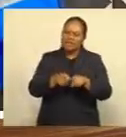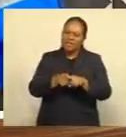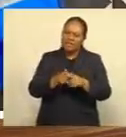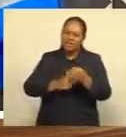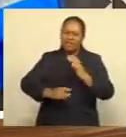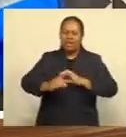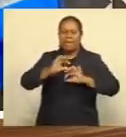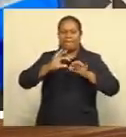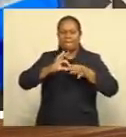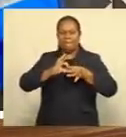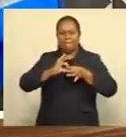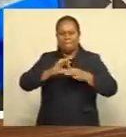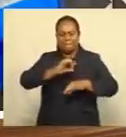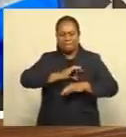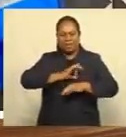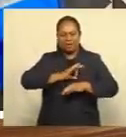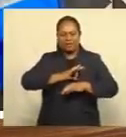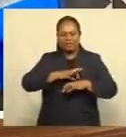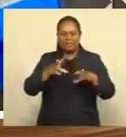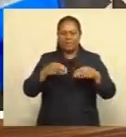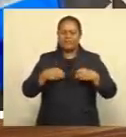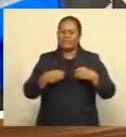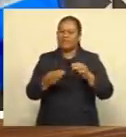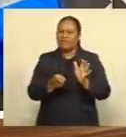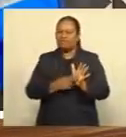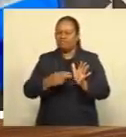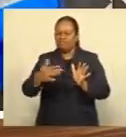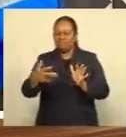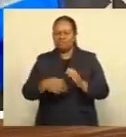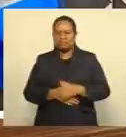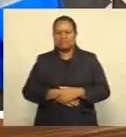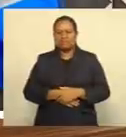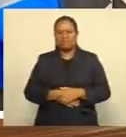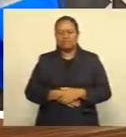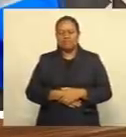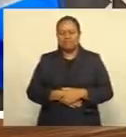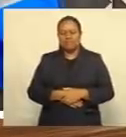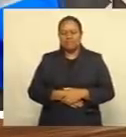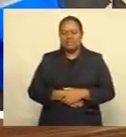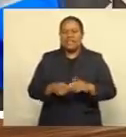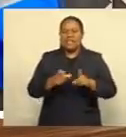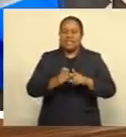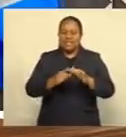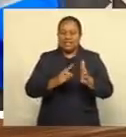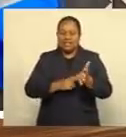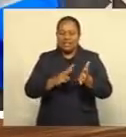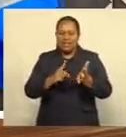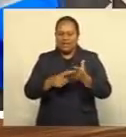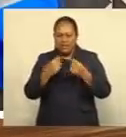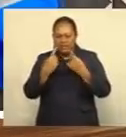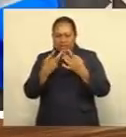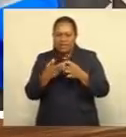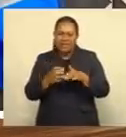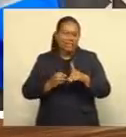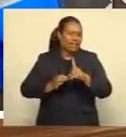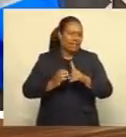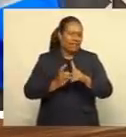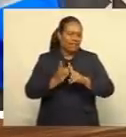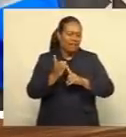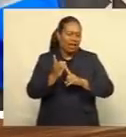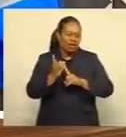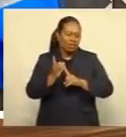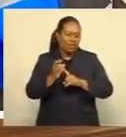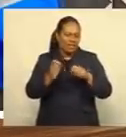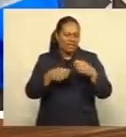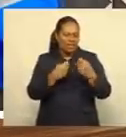winning team trainer Nathaniel Mbuka. As Caroline Itavi reports, Ndevo debuted for the Suva development team against Rewa